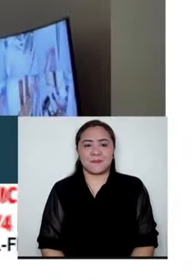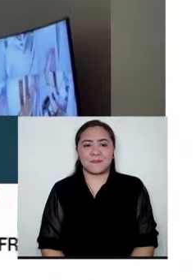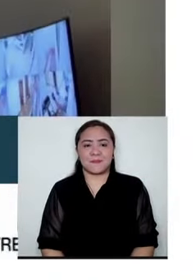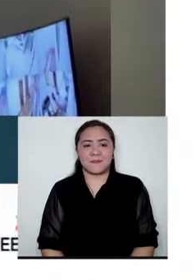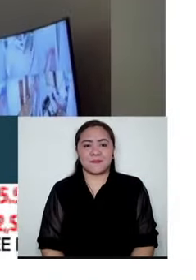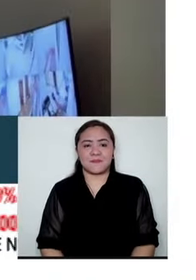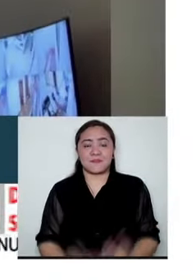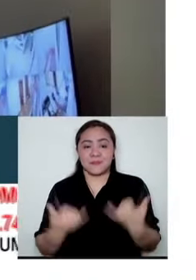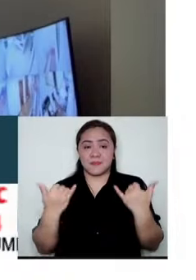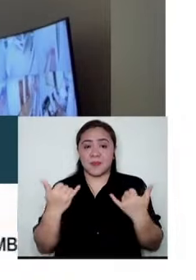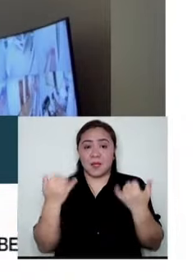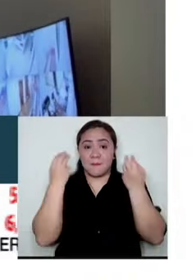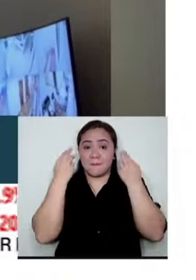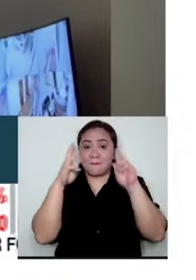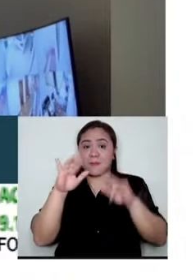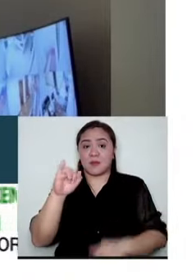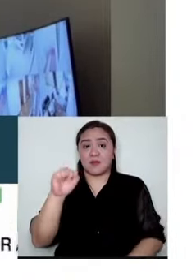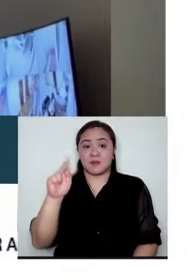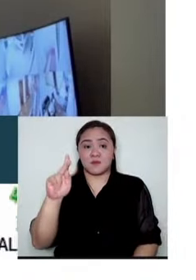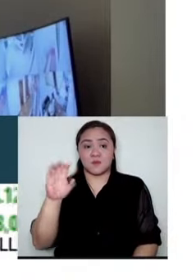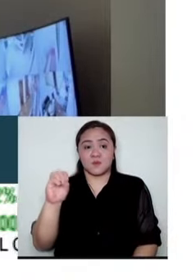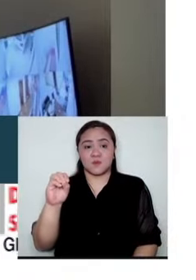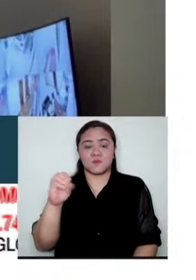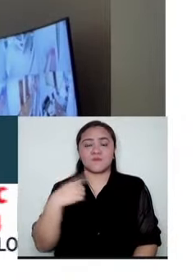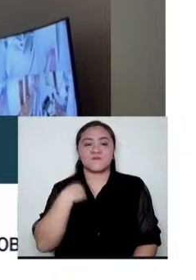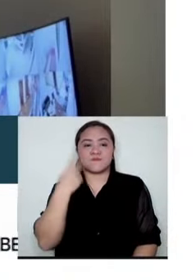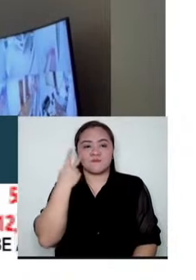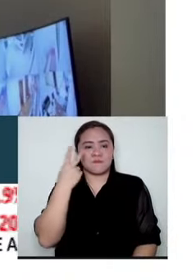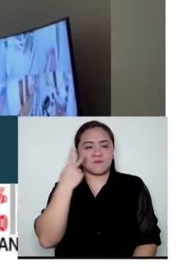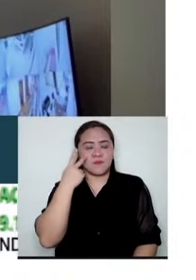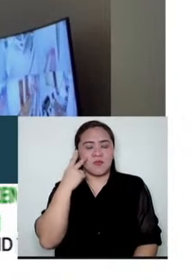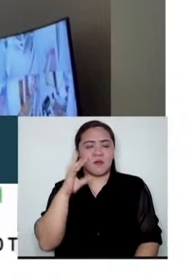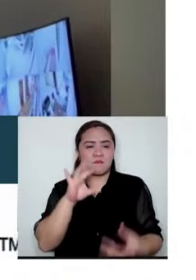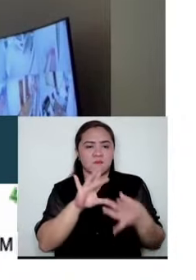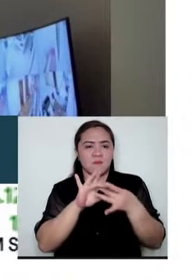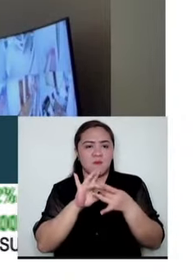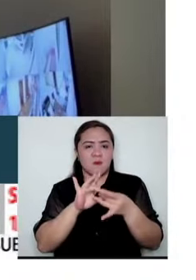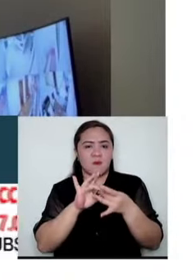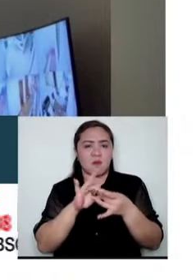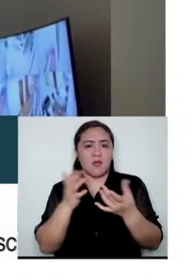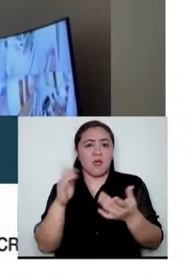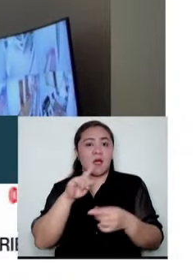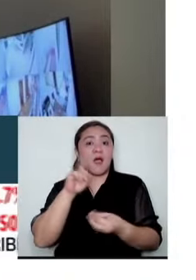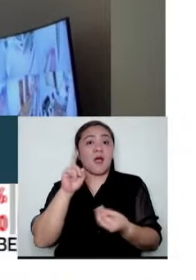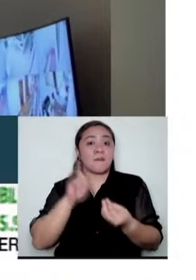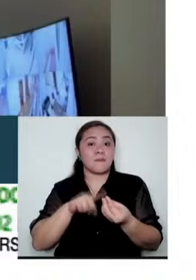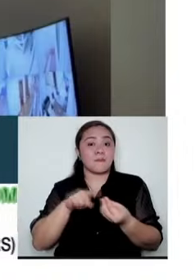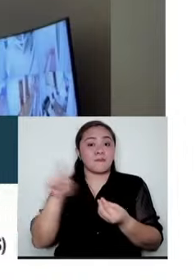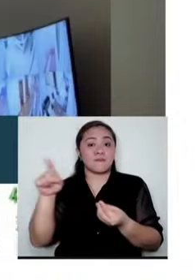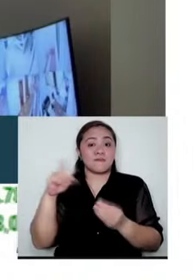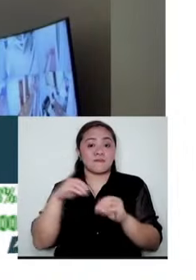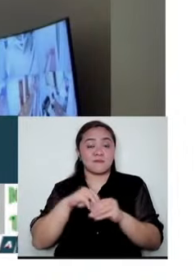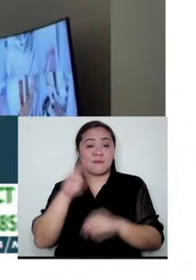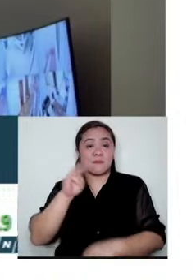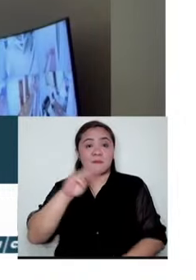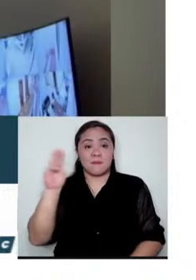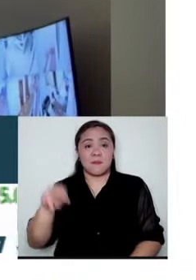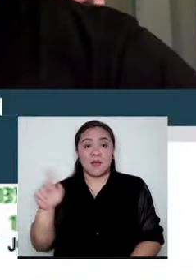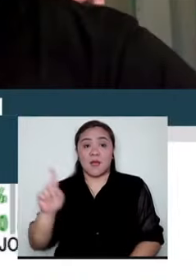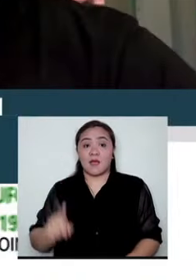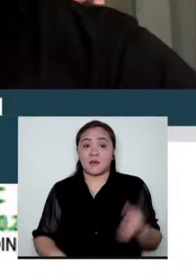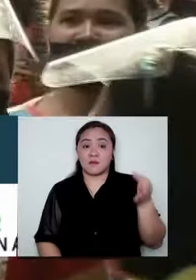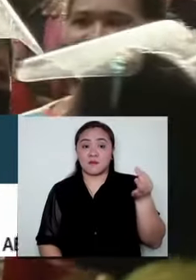Meanwhile, Manila Mayor Isko Moreno is seeing a coordinated attack on his city. He reveals the night before the chaos